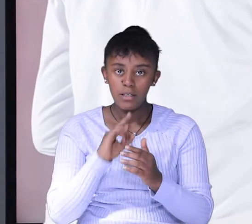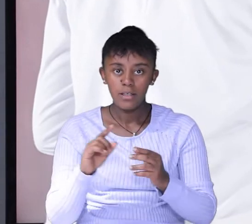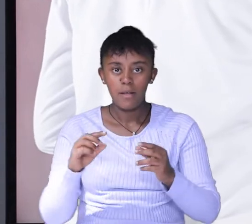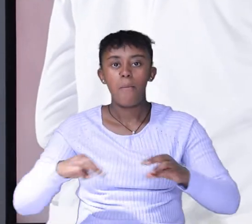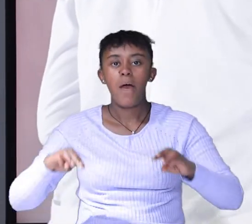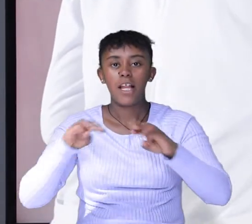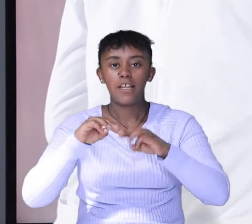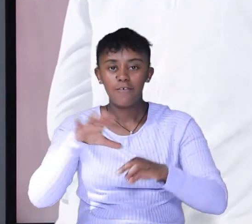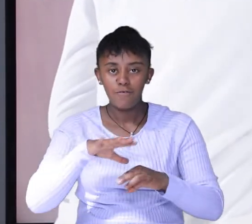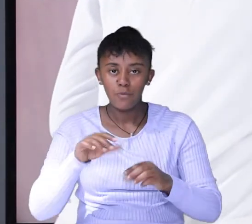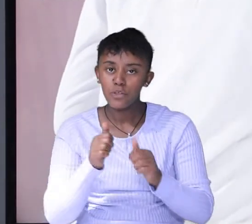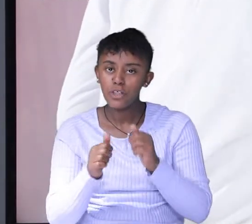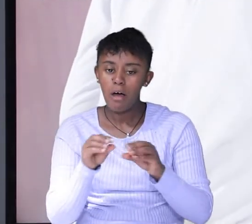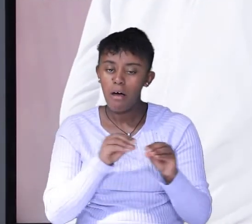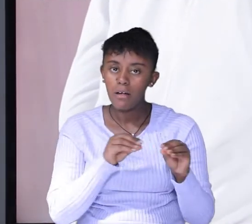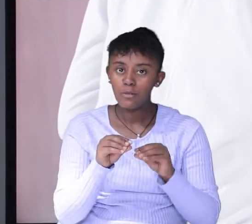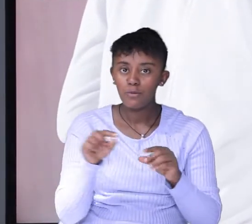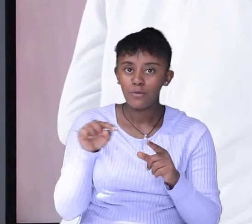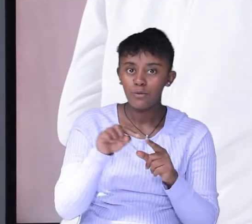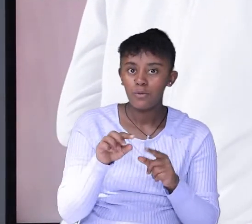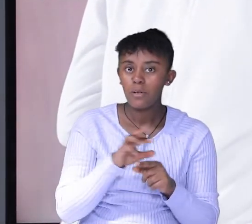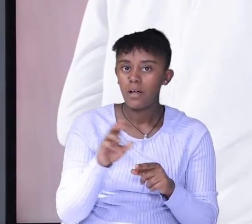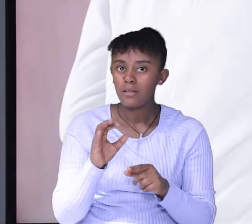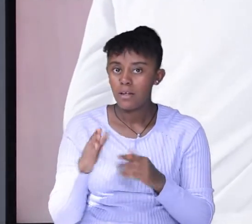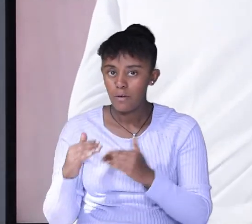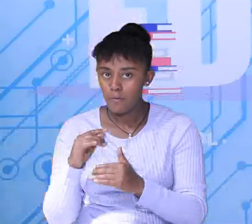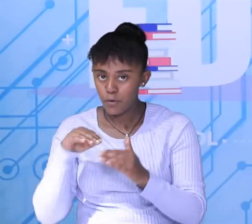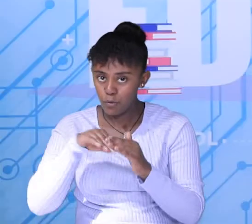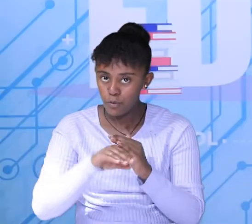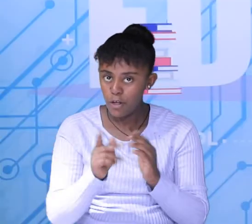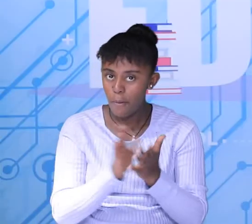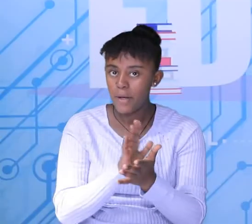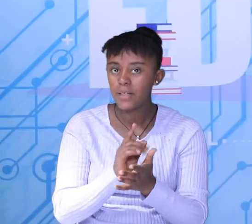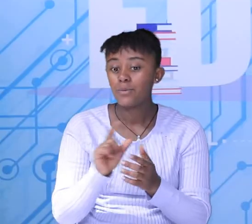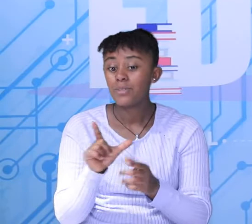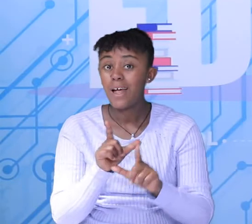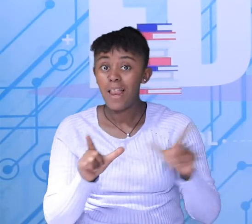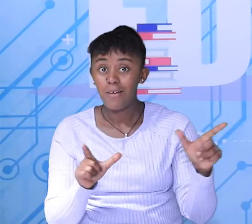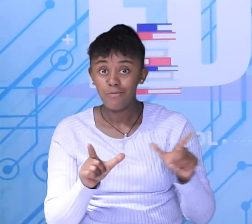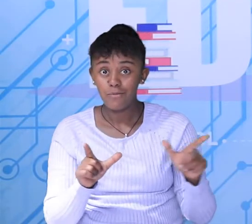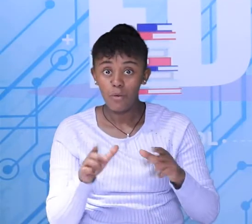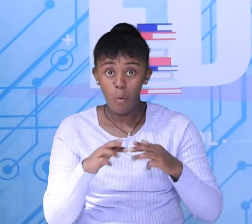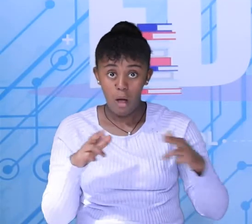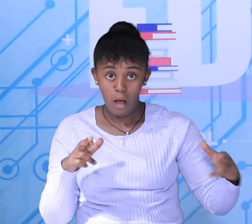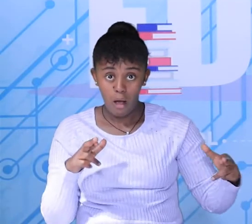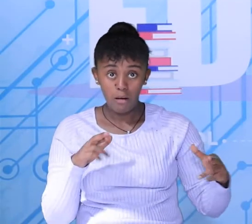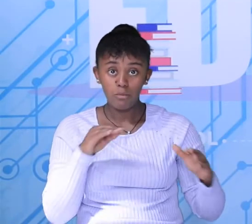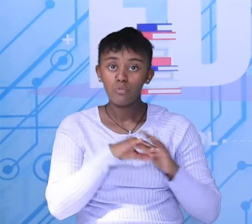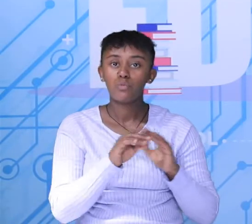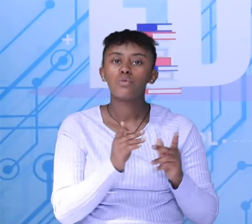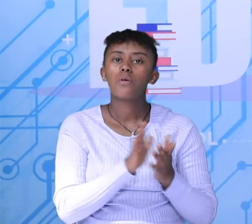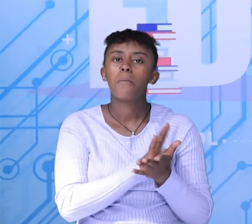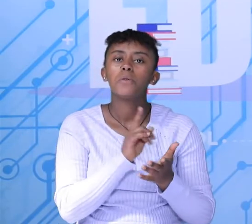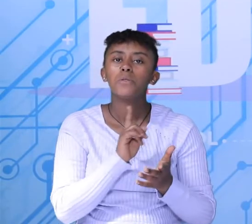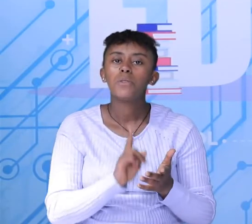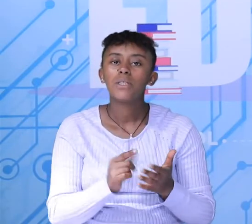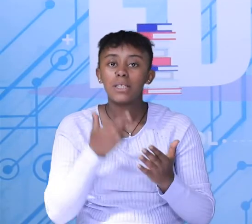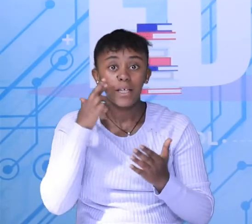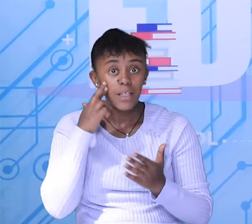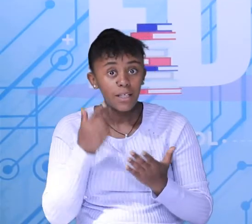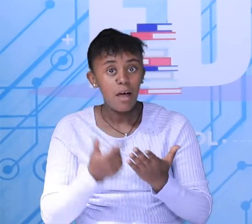magnetic field B, how do we determine the magnitude? How do we determine the direction? So it's